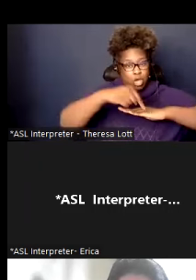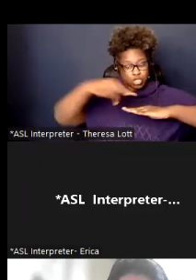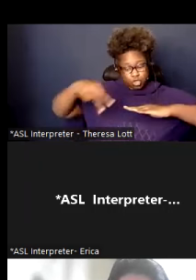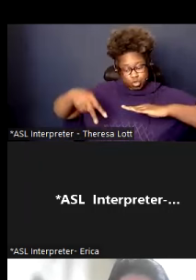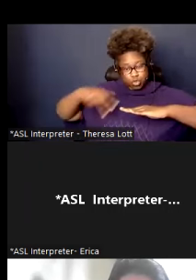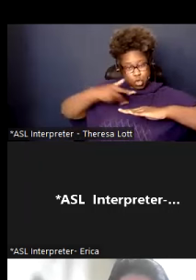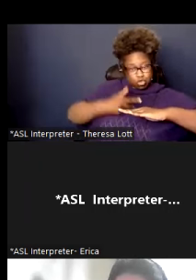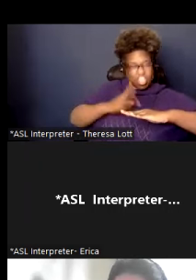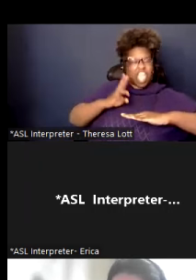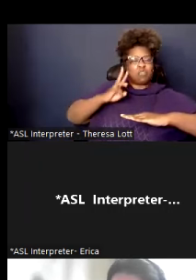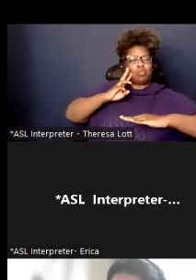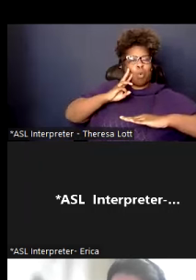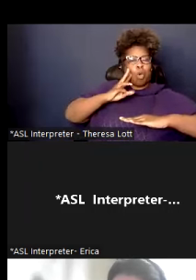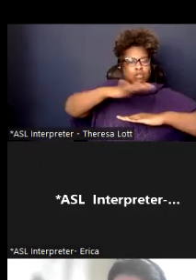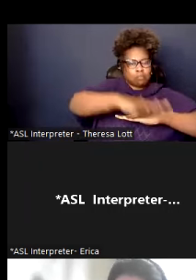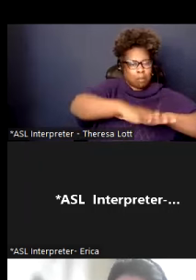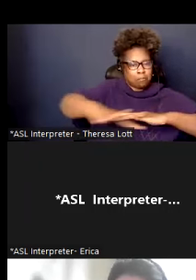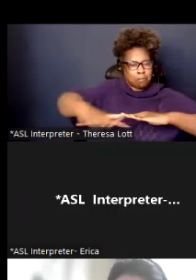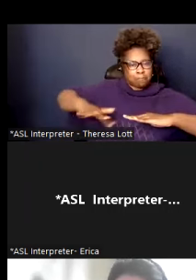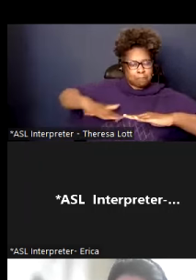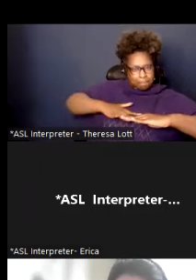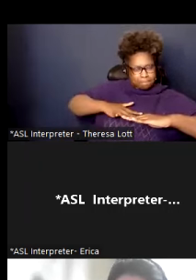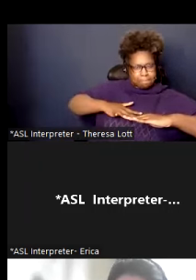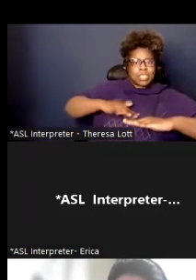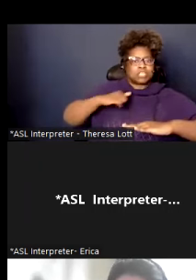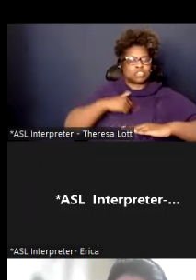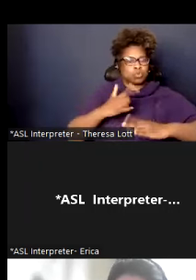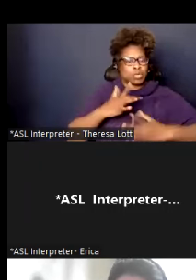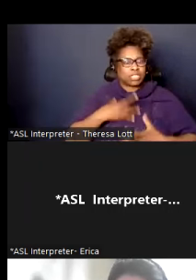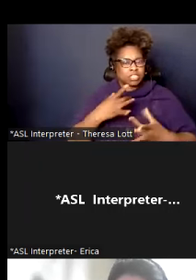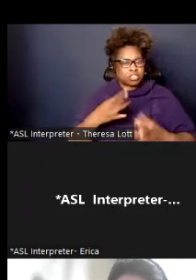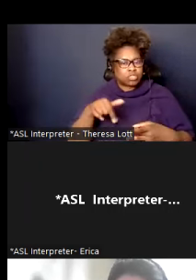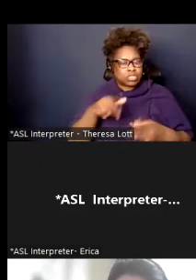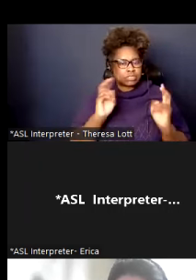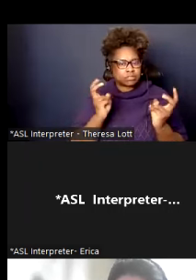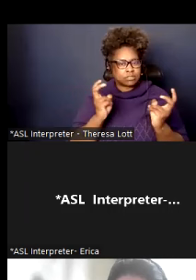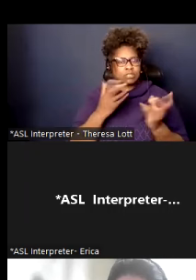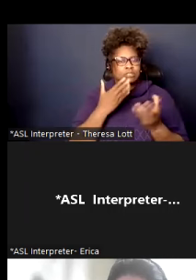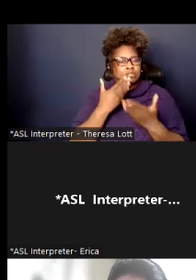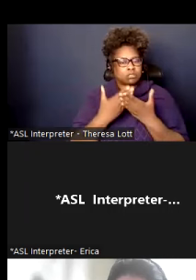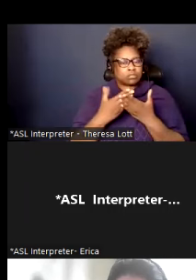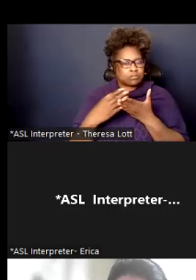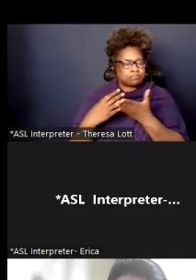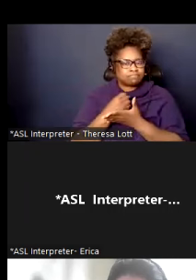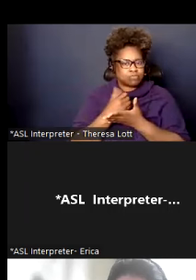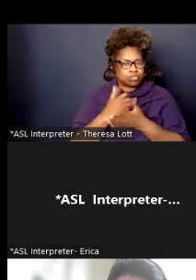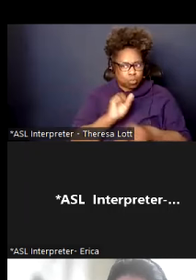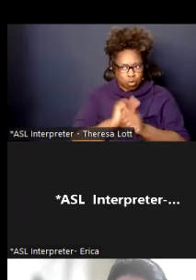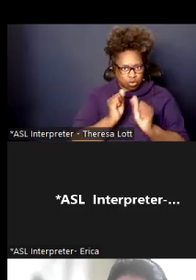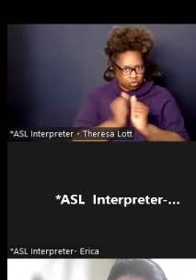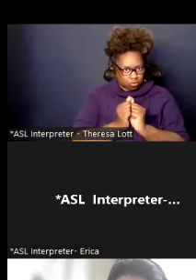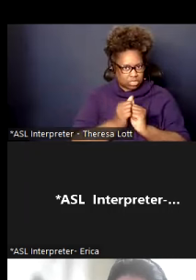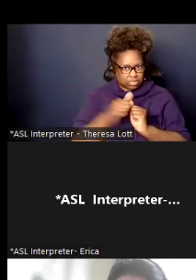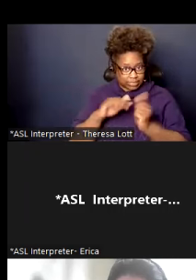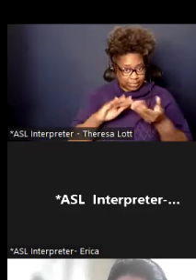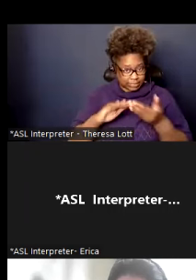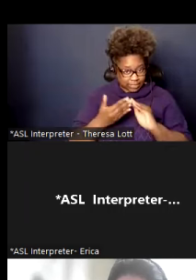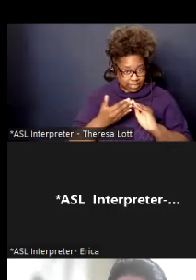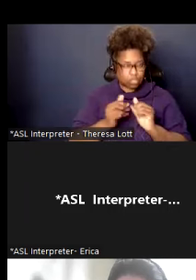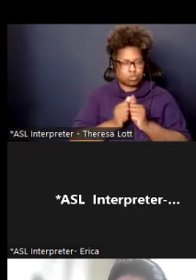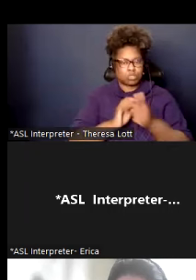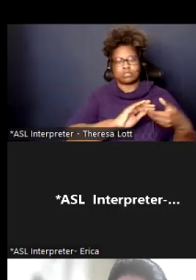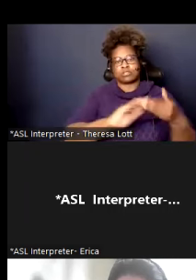triply interested in this subject, and it's been a great opportunity to work with this committee and with the community.